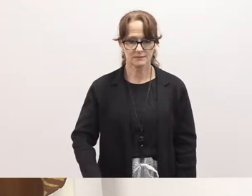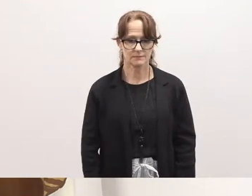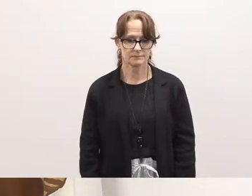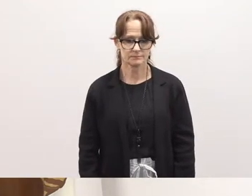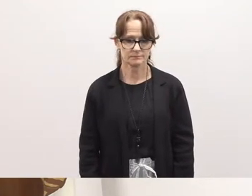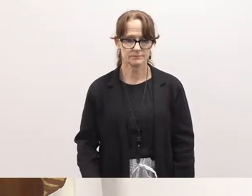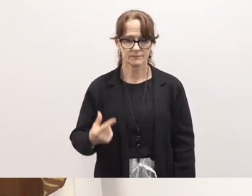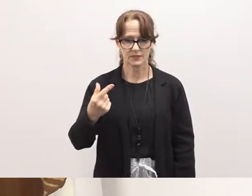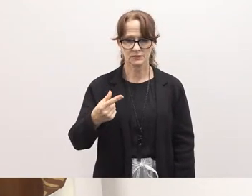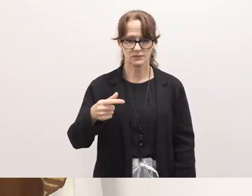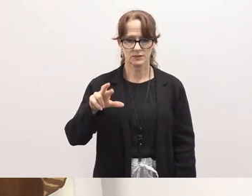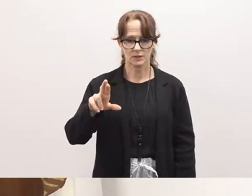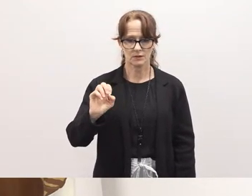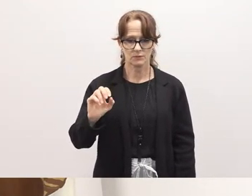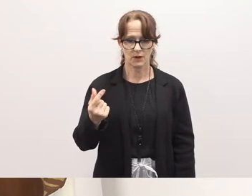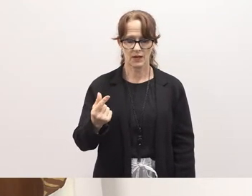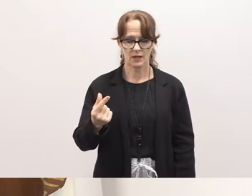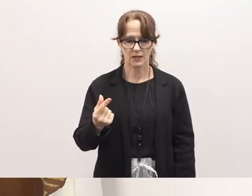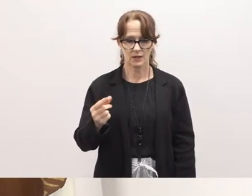Greg?